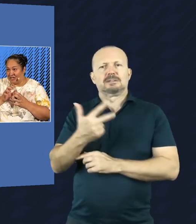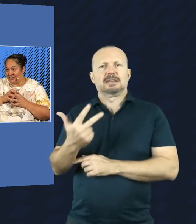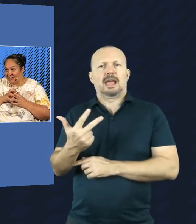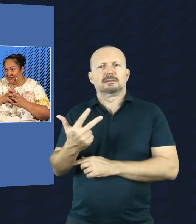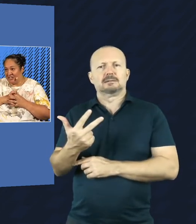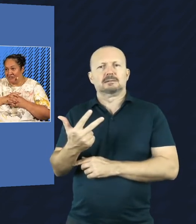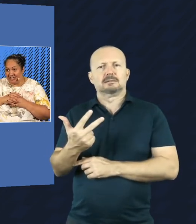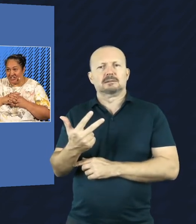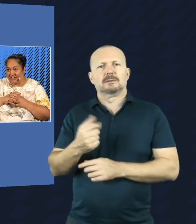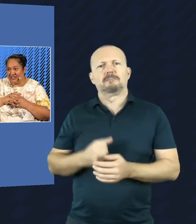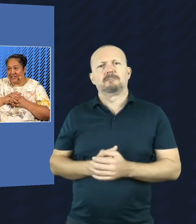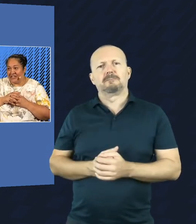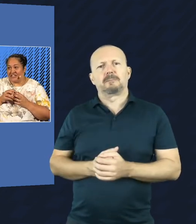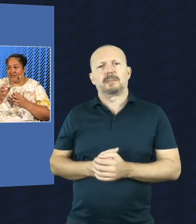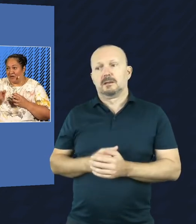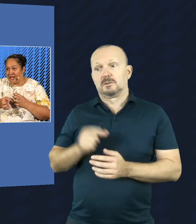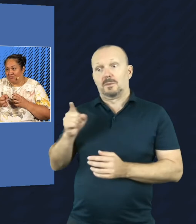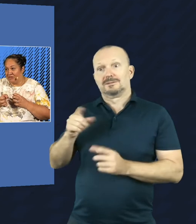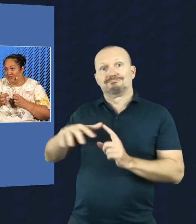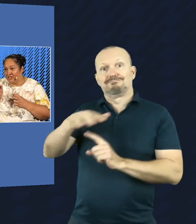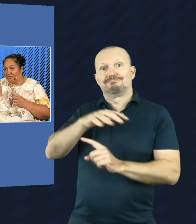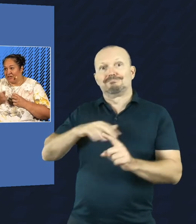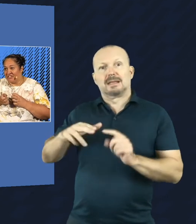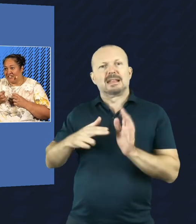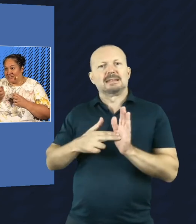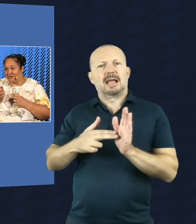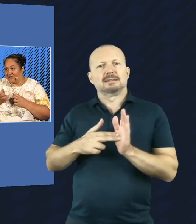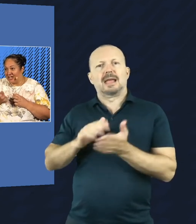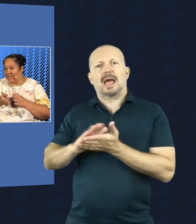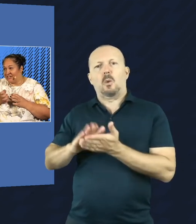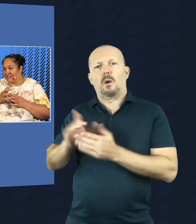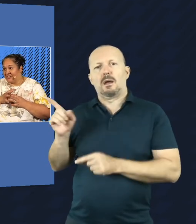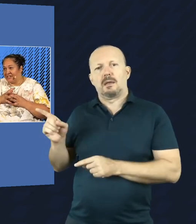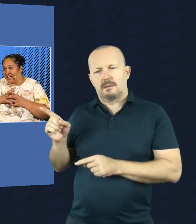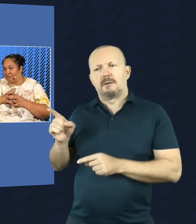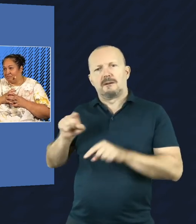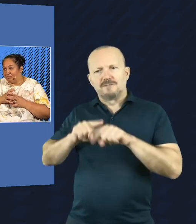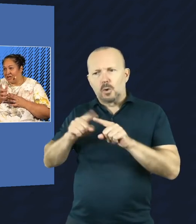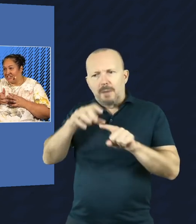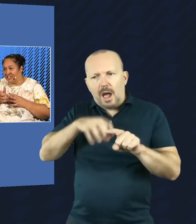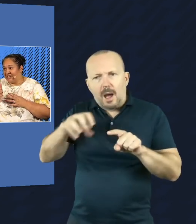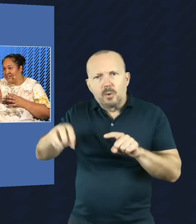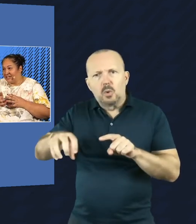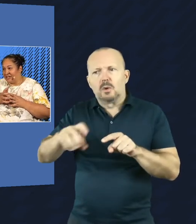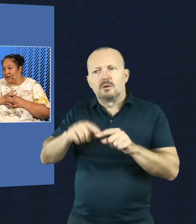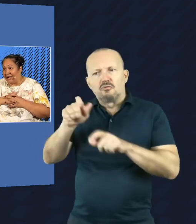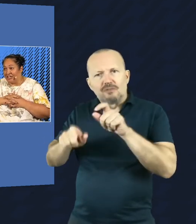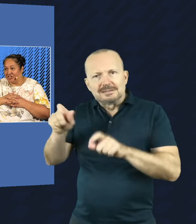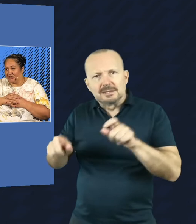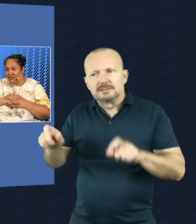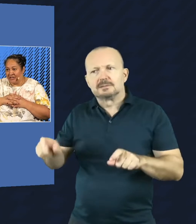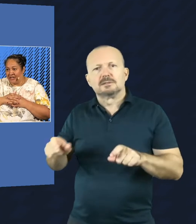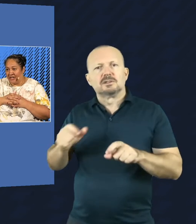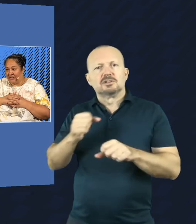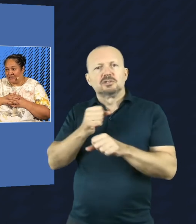Ngāti Hauā is the iwi in question. It's cut by hapū, by residence or kāinga, by gender and by